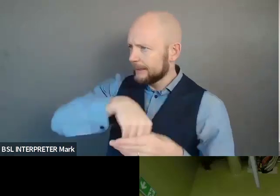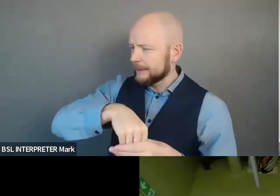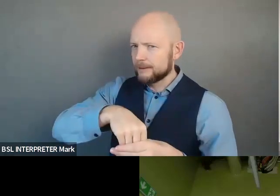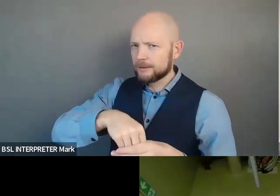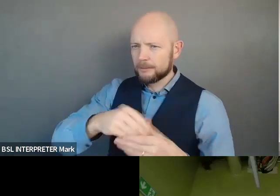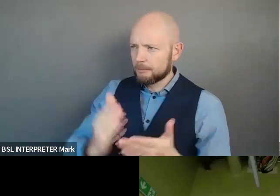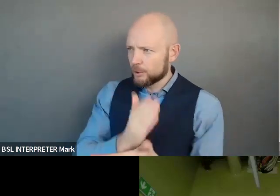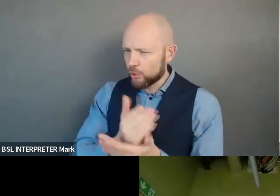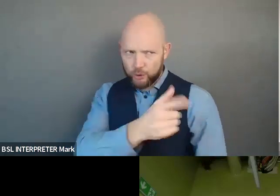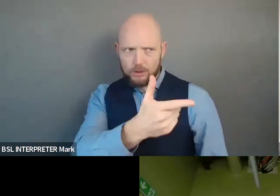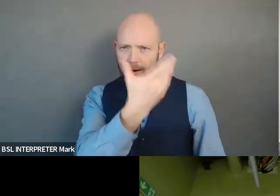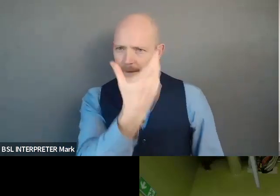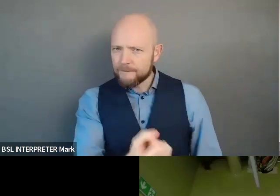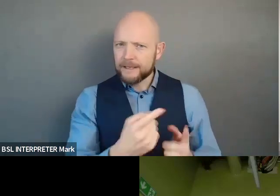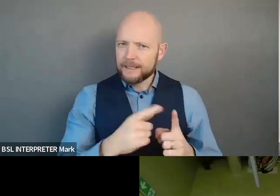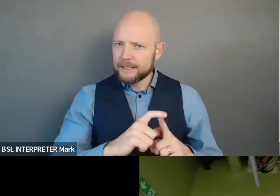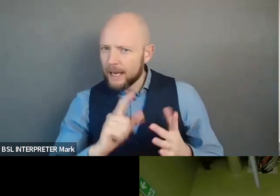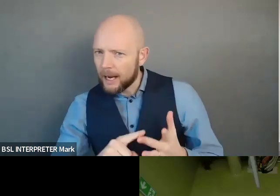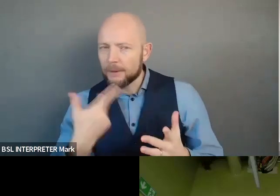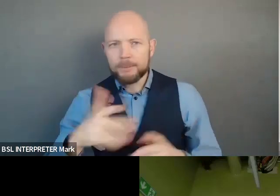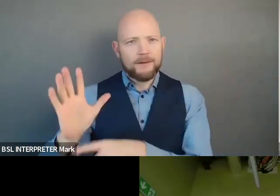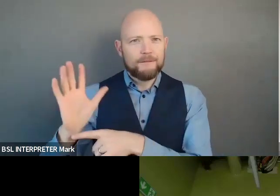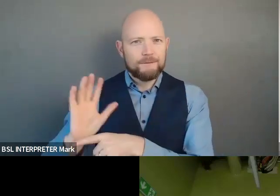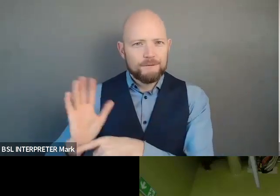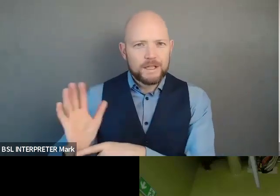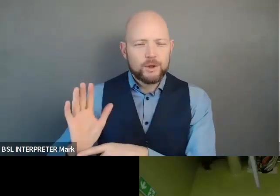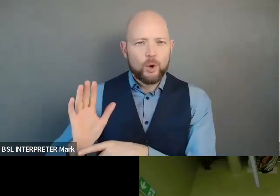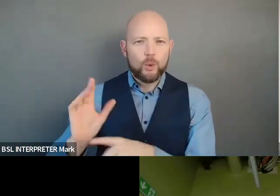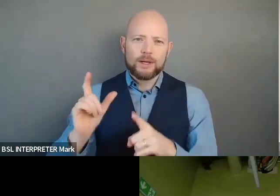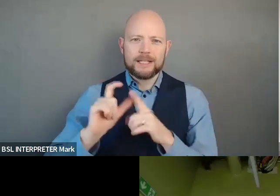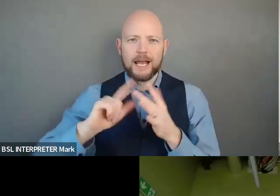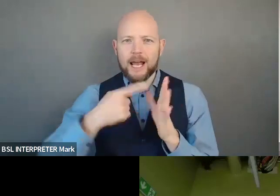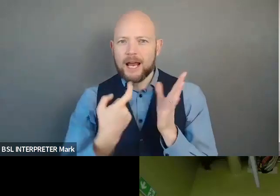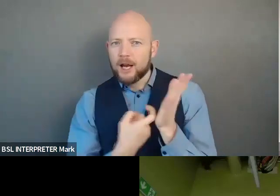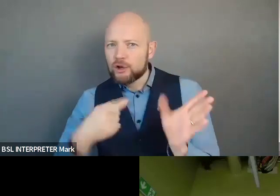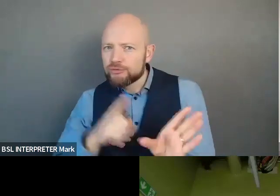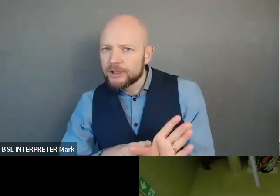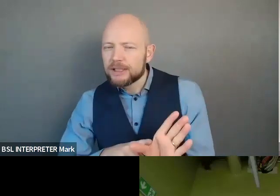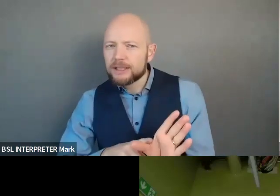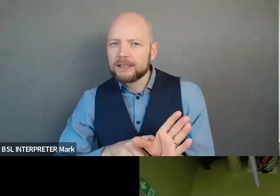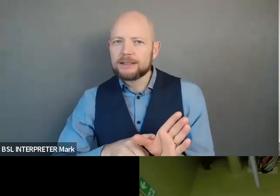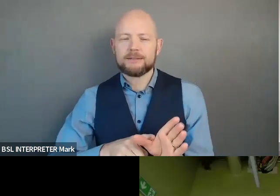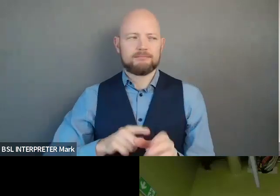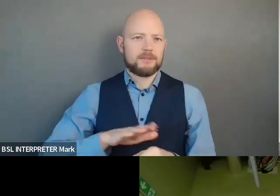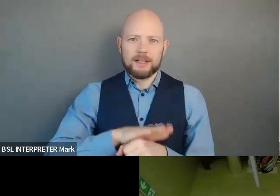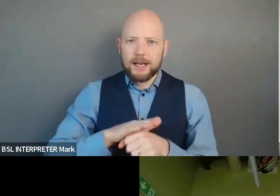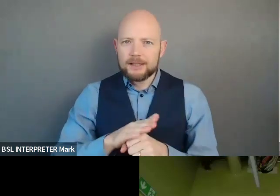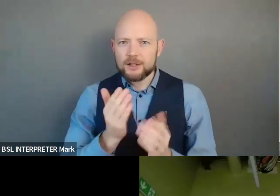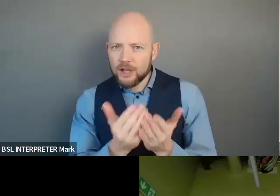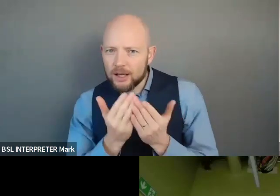That included video diary studies, including applicants, and really capturing experiences